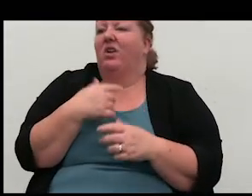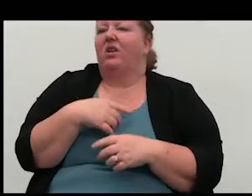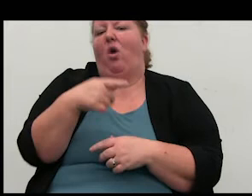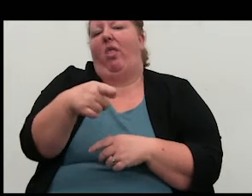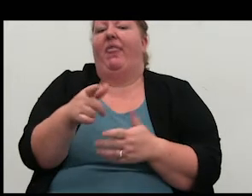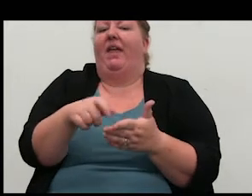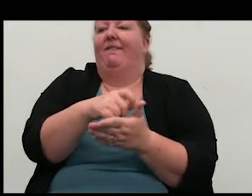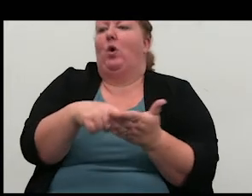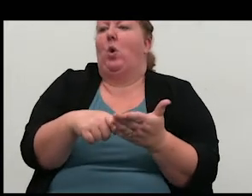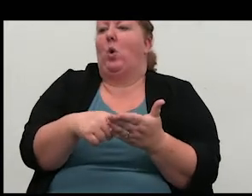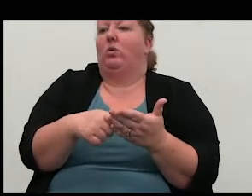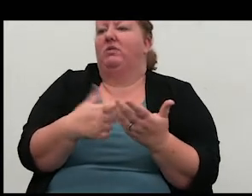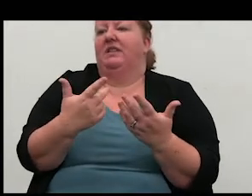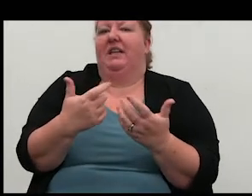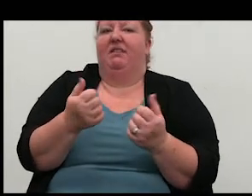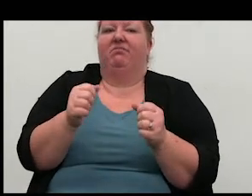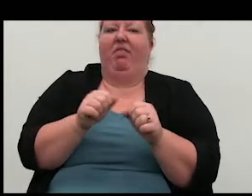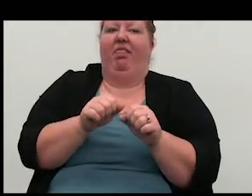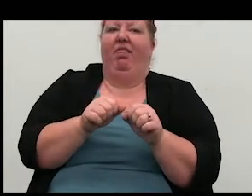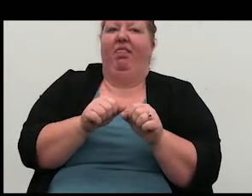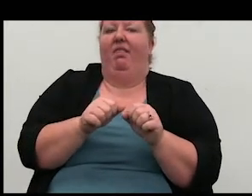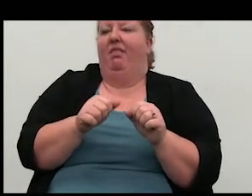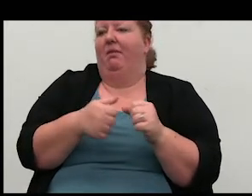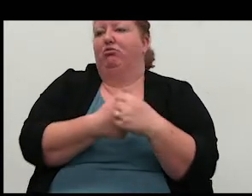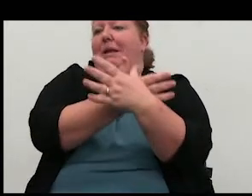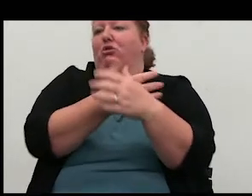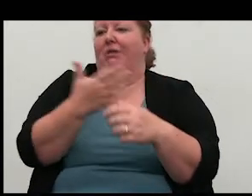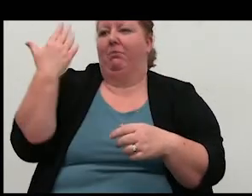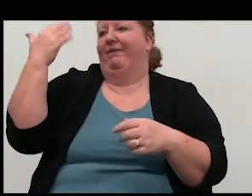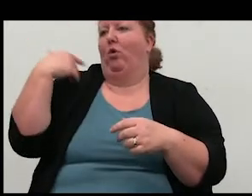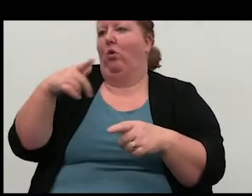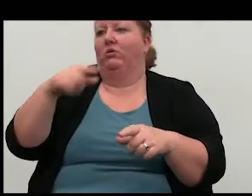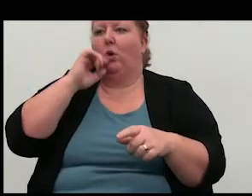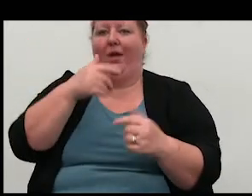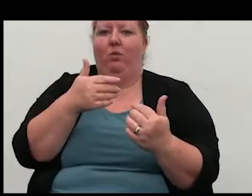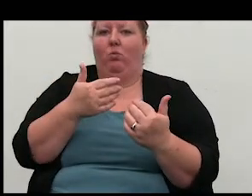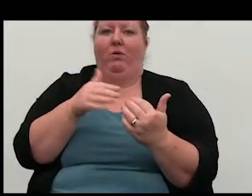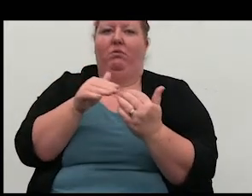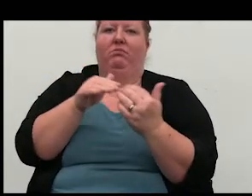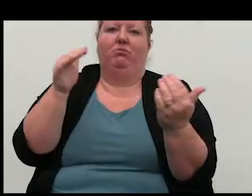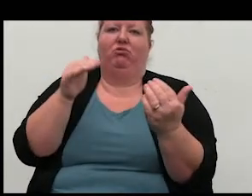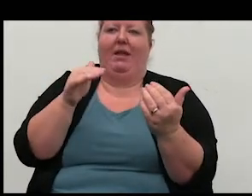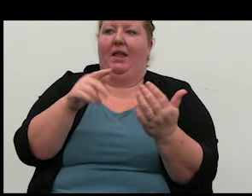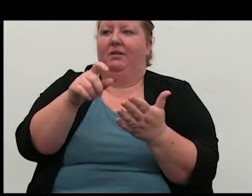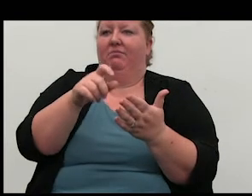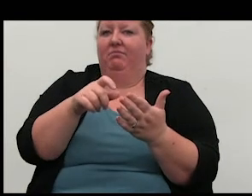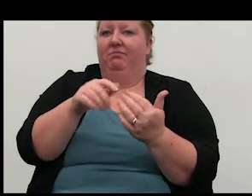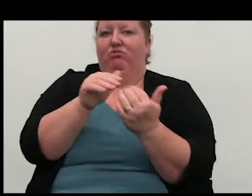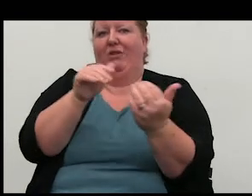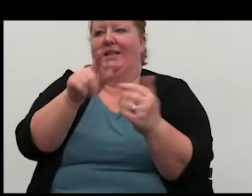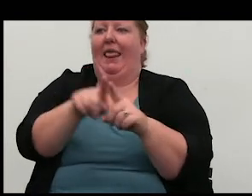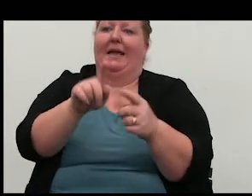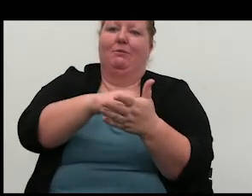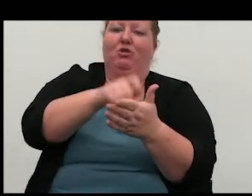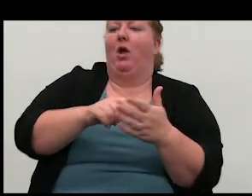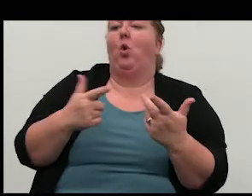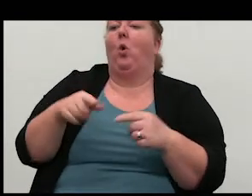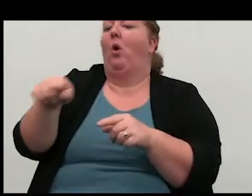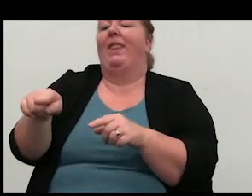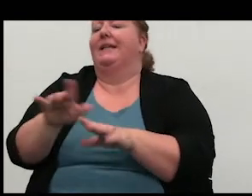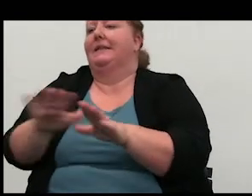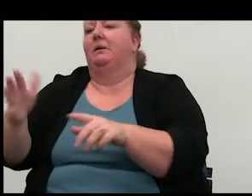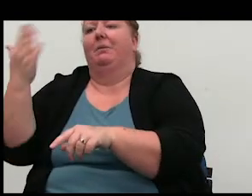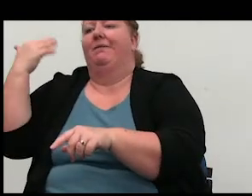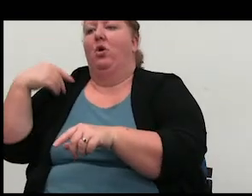people voted Democrat before, I'm going to address them as Democrat voters, or these people didn't vote Democrat